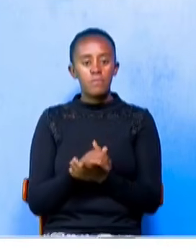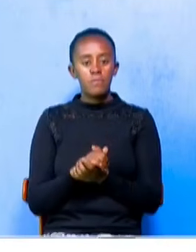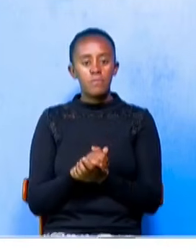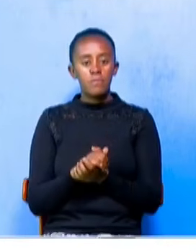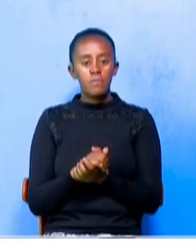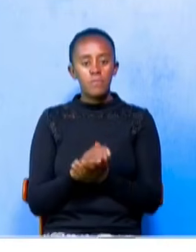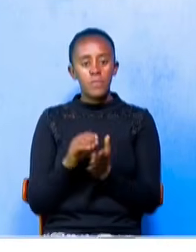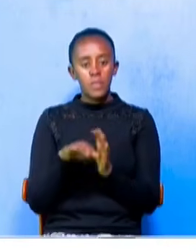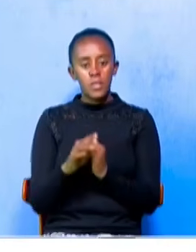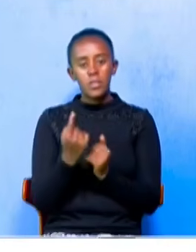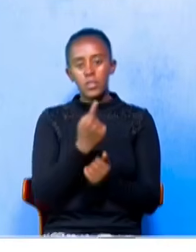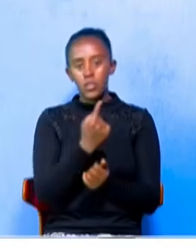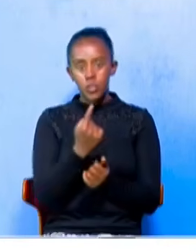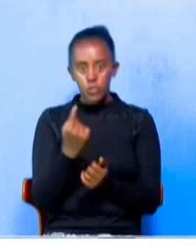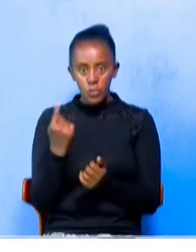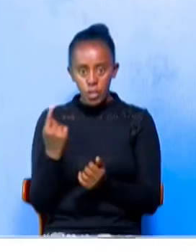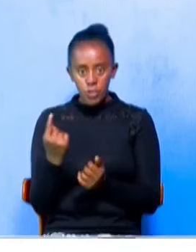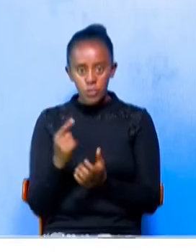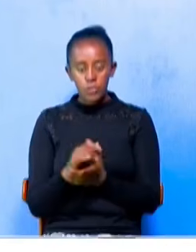in such